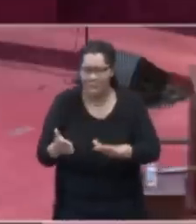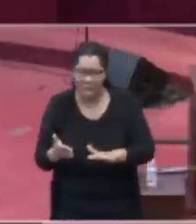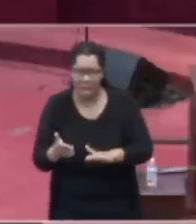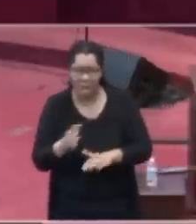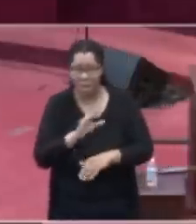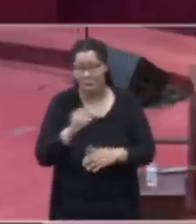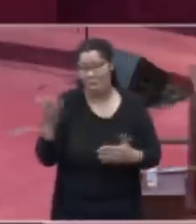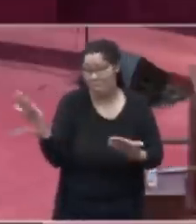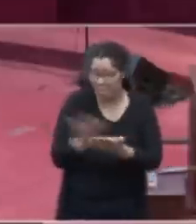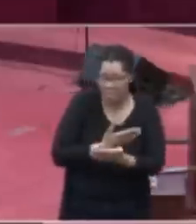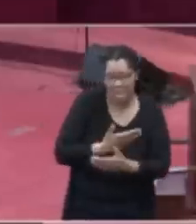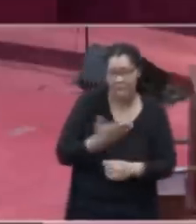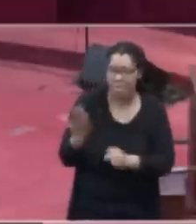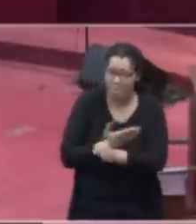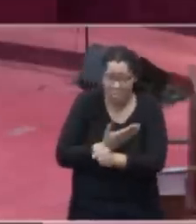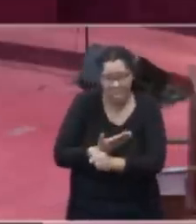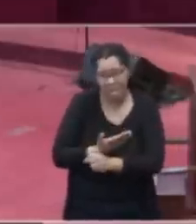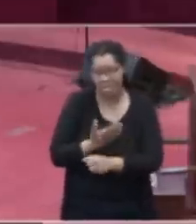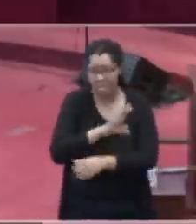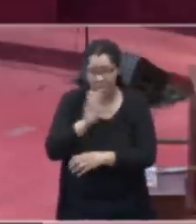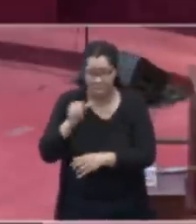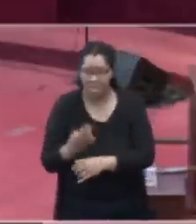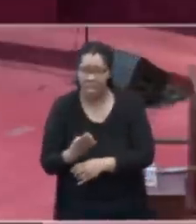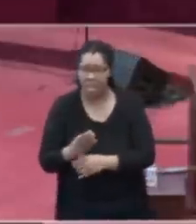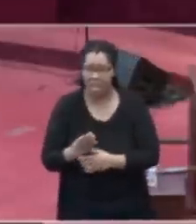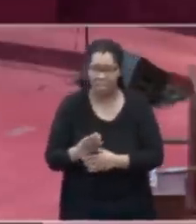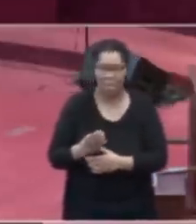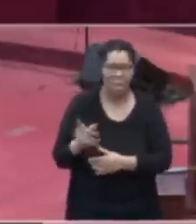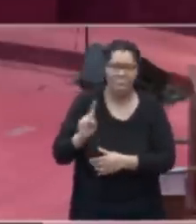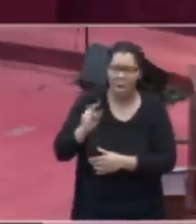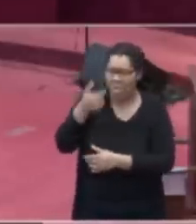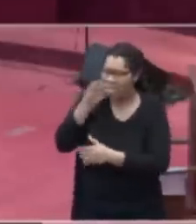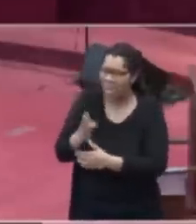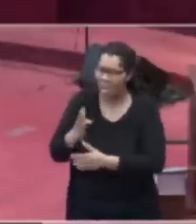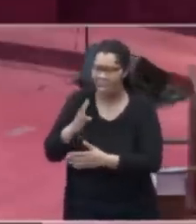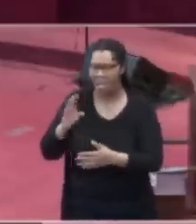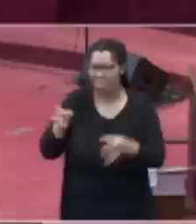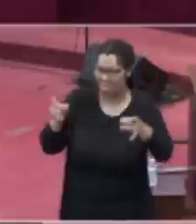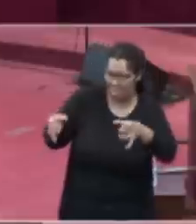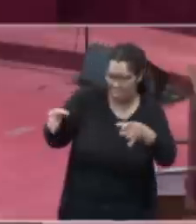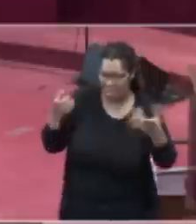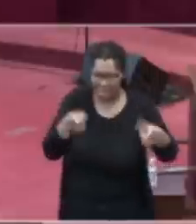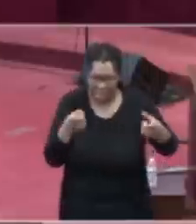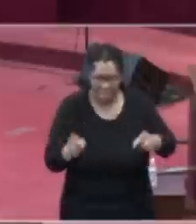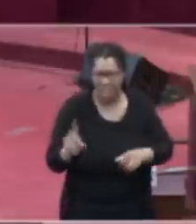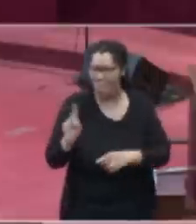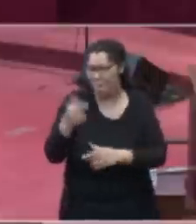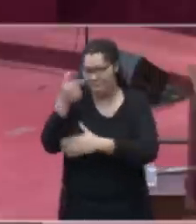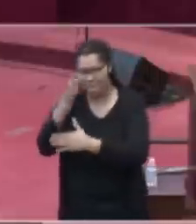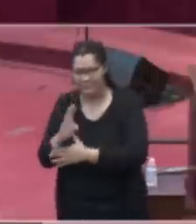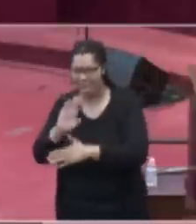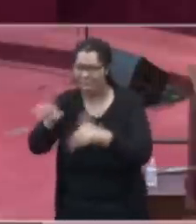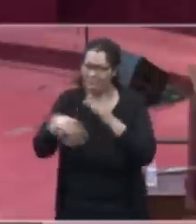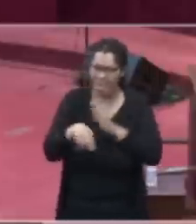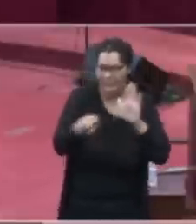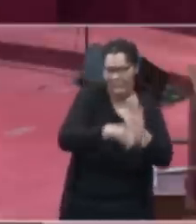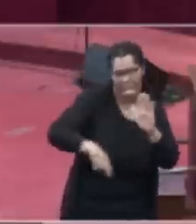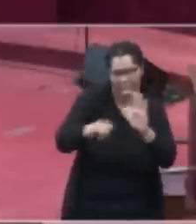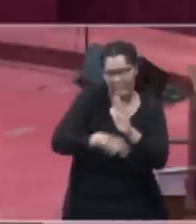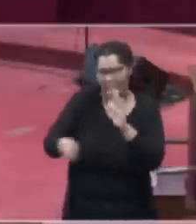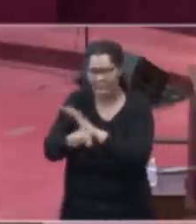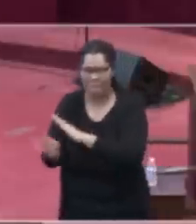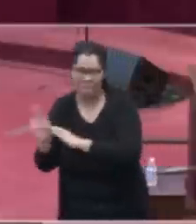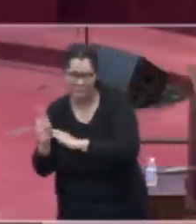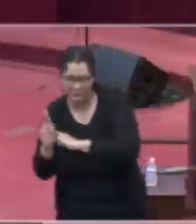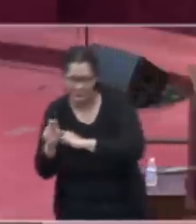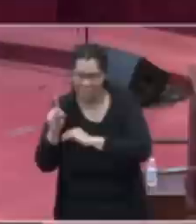from the job? Where's God with all this happening with COVID? Where's God with the incredulity and the toxicity of the